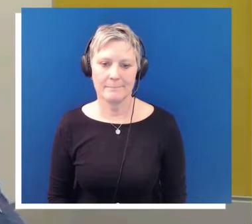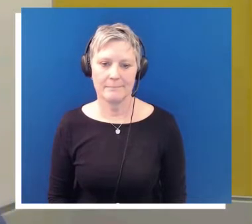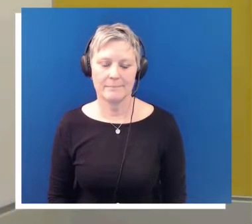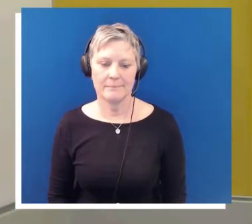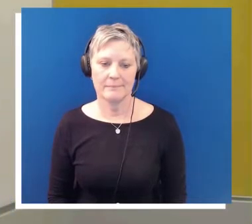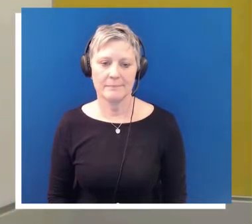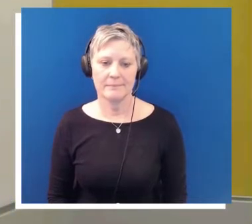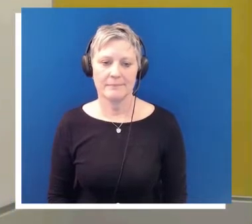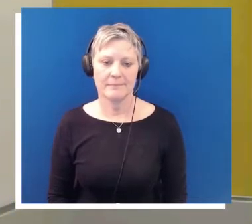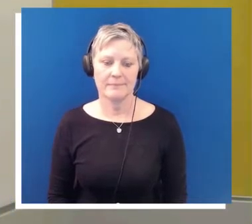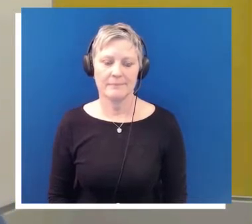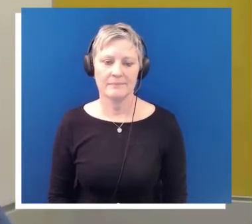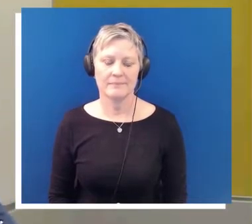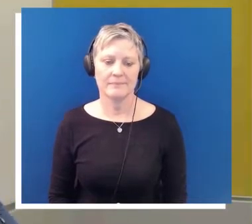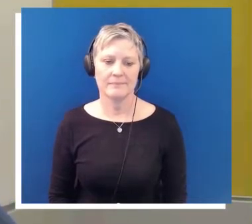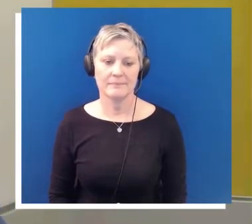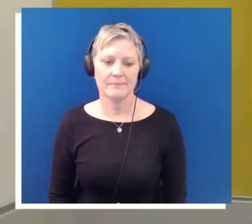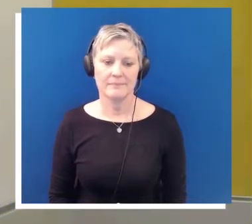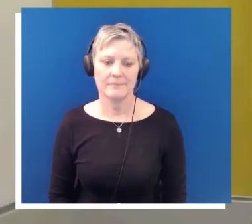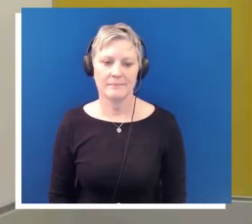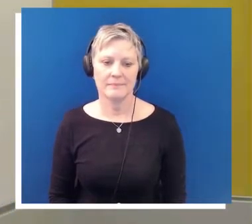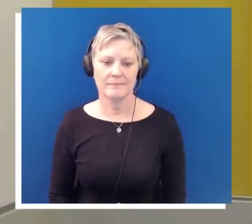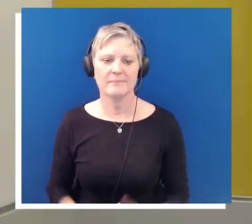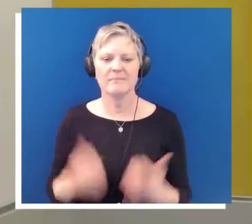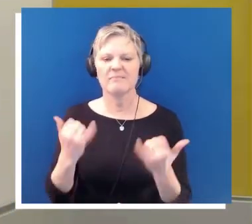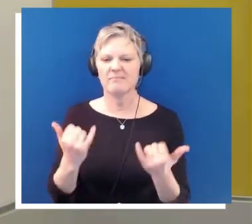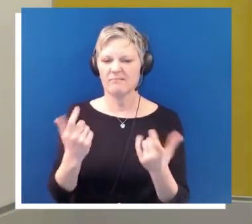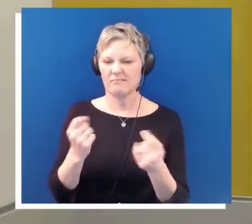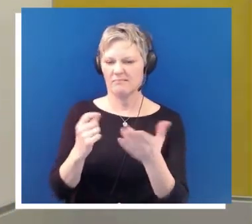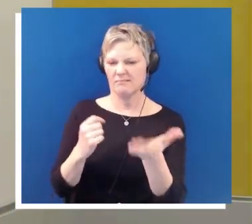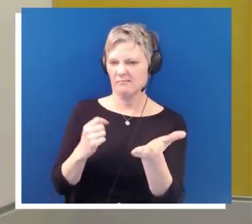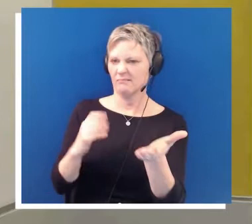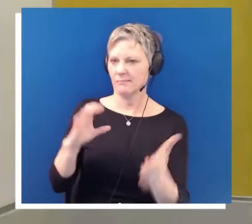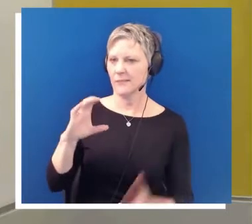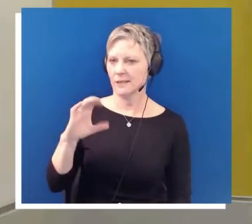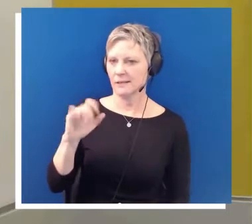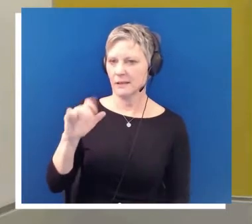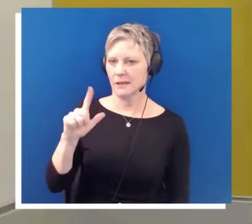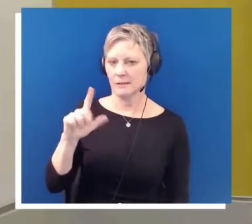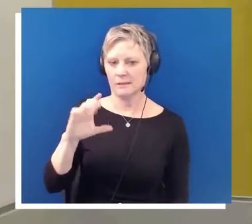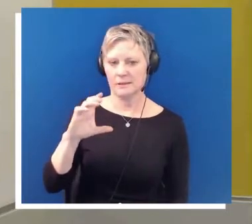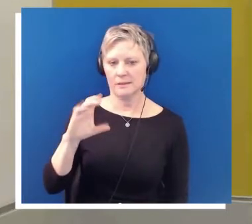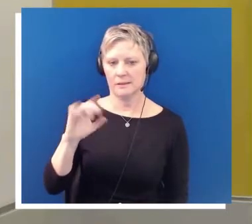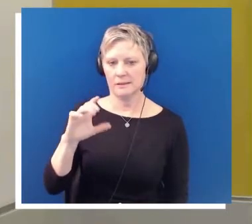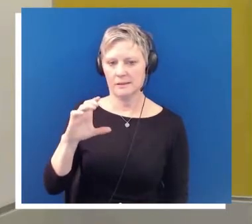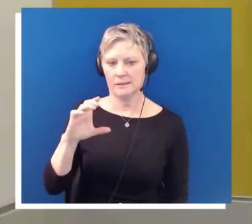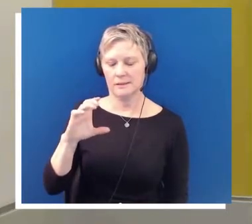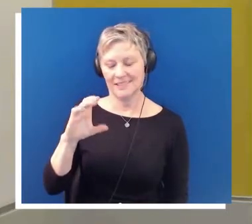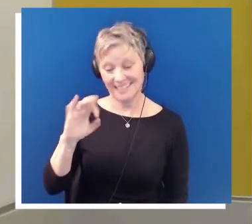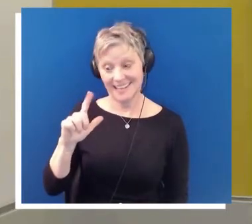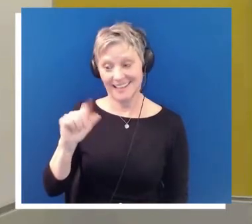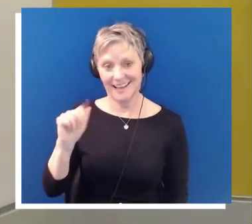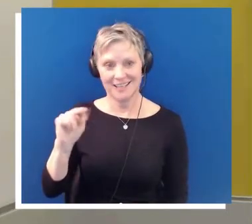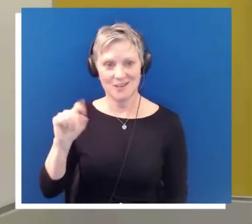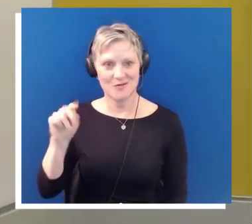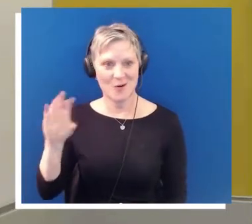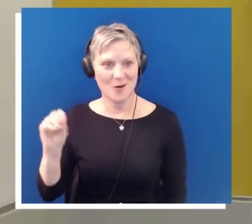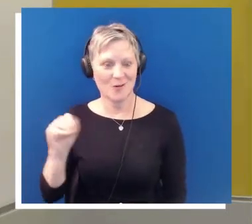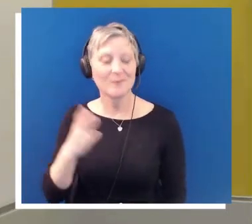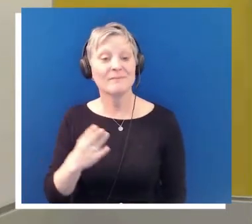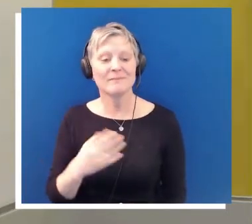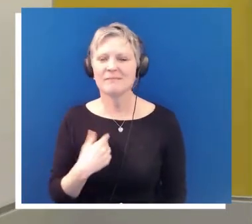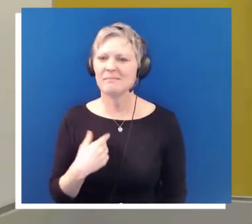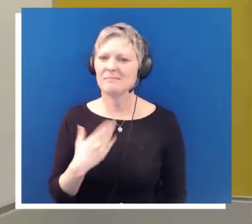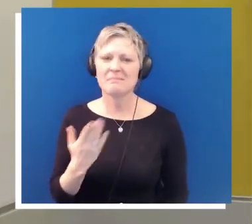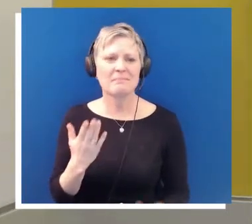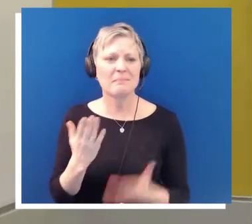All right, then what we're going to do, I'm going to grab a little bit of cilantro, and add a little cilantro in there. Now, what people don't realize is when you're